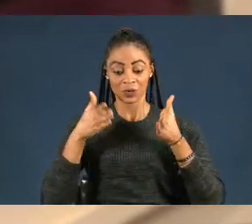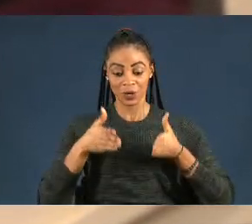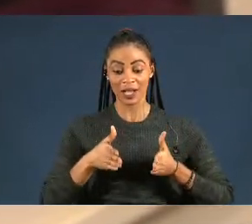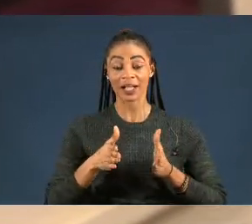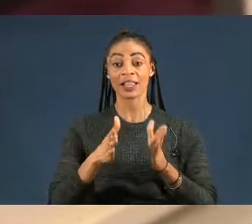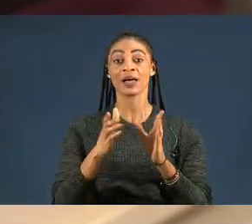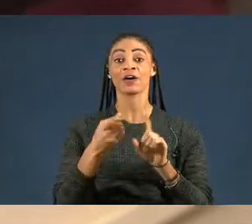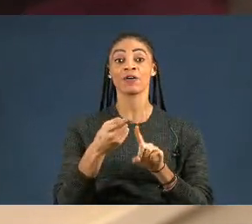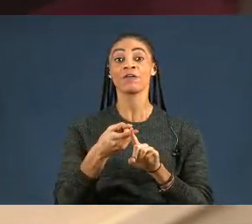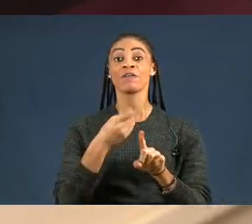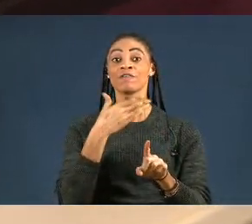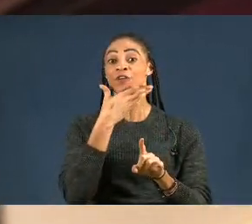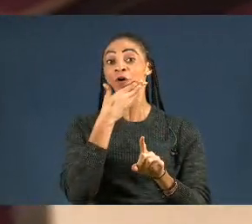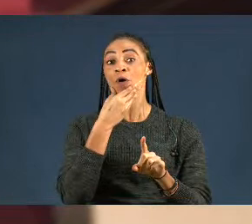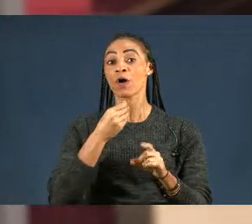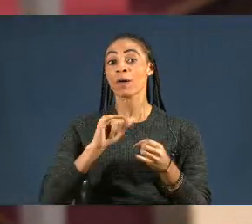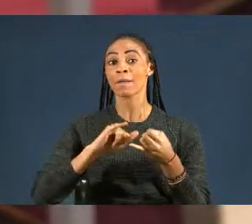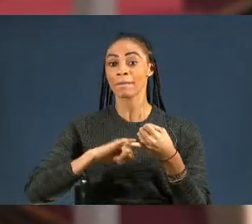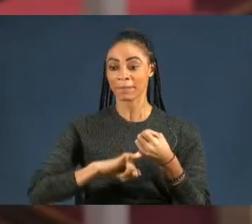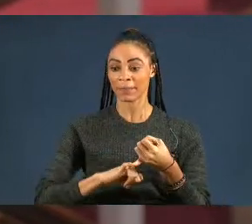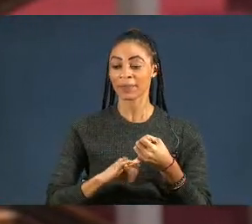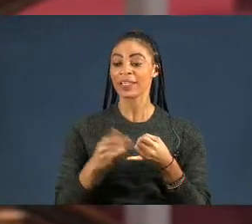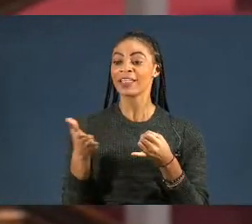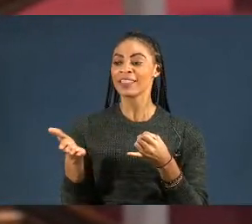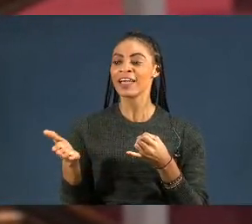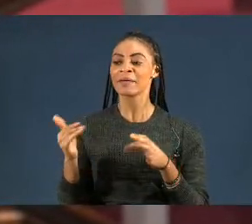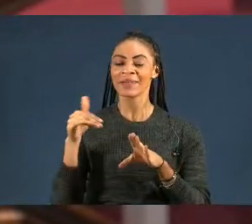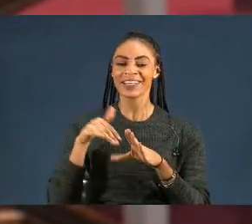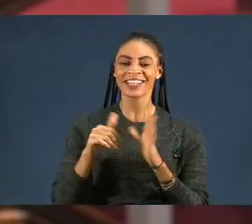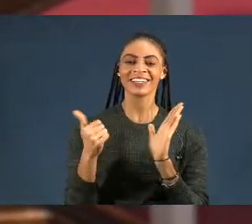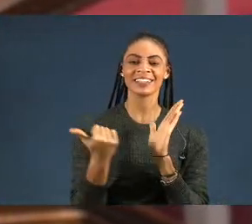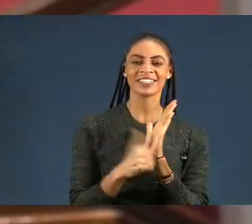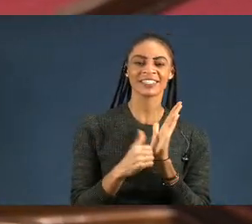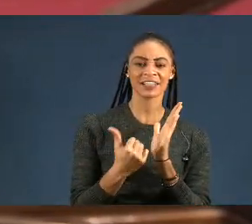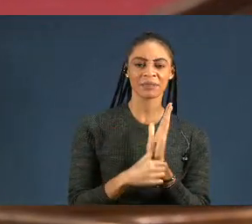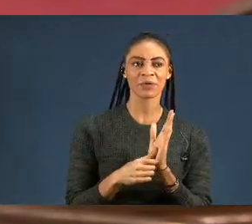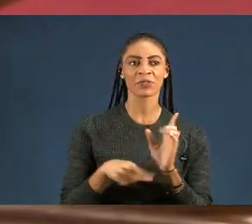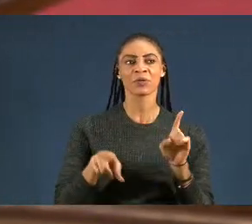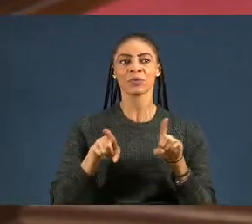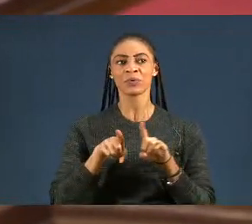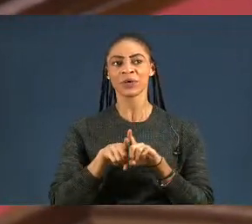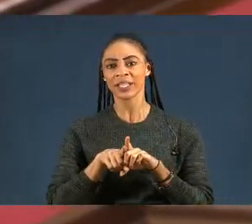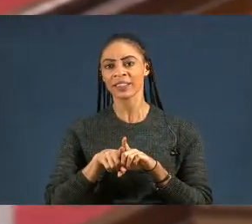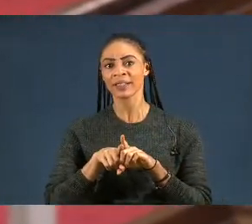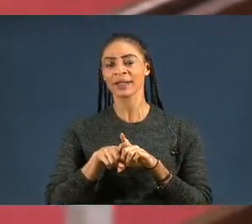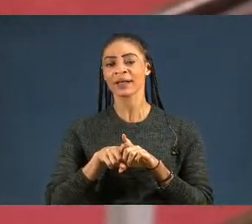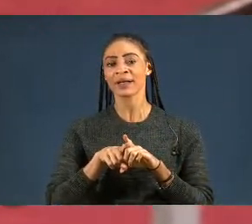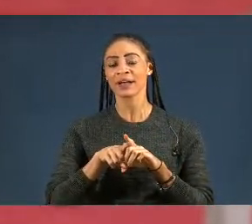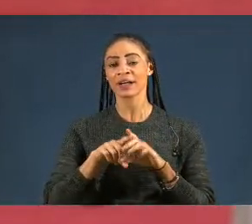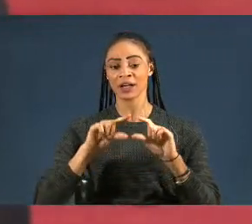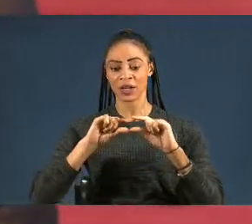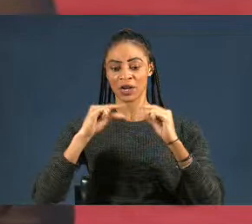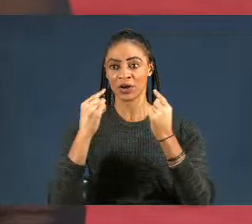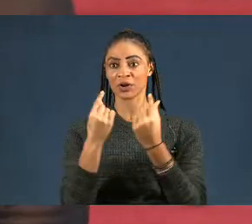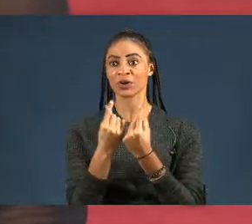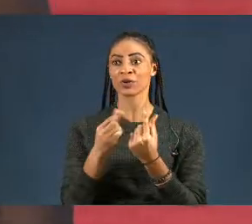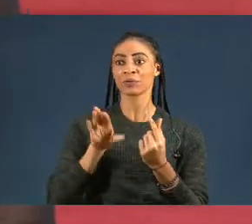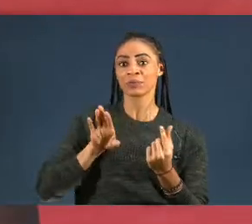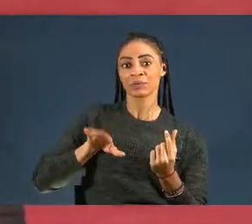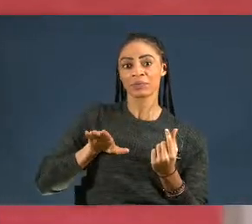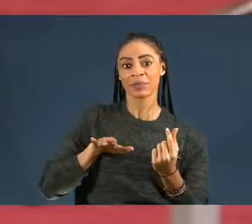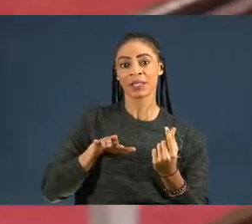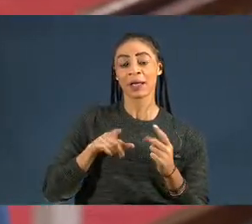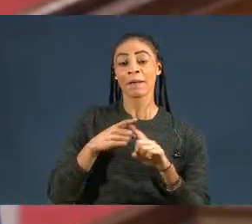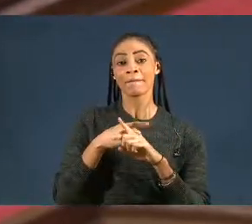They are in trouble with charmers. They are in trouble with money. They are in trouble with this. And they cannot report themselves.